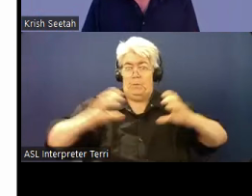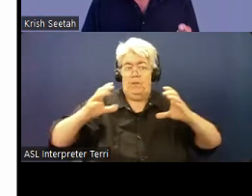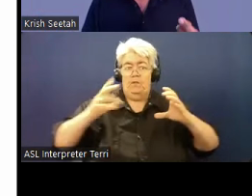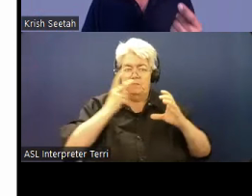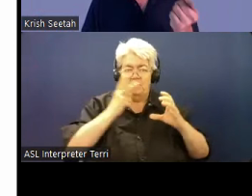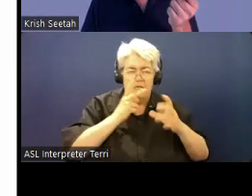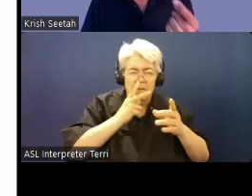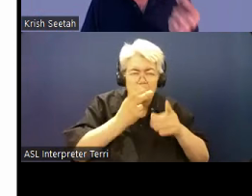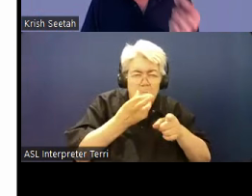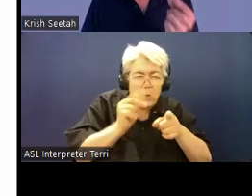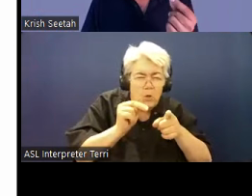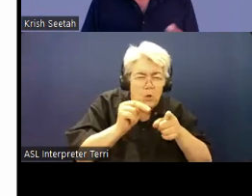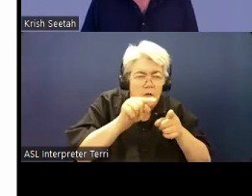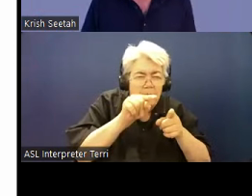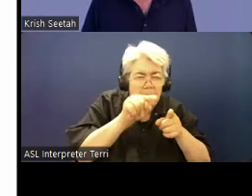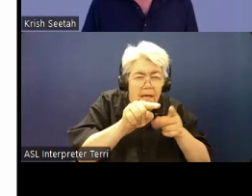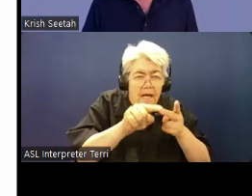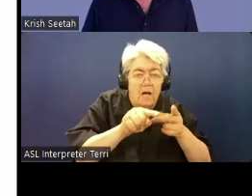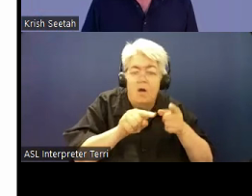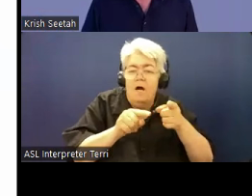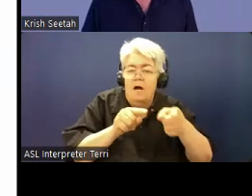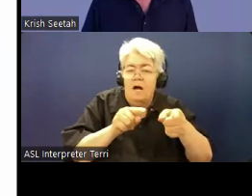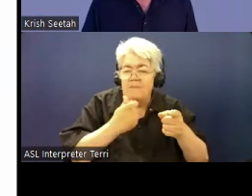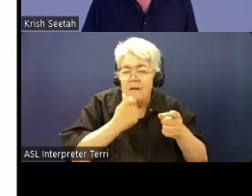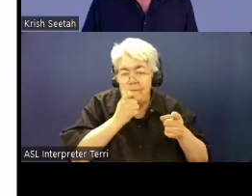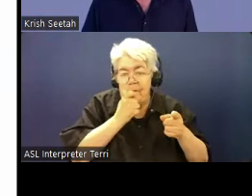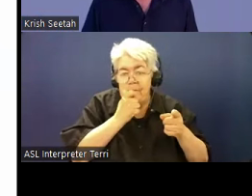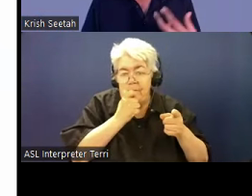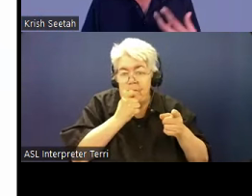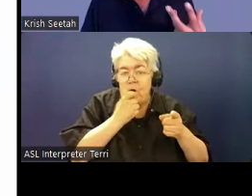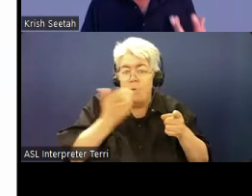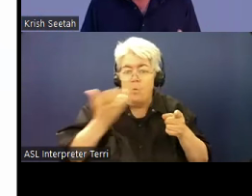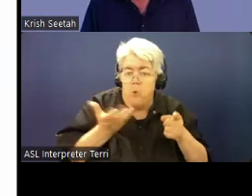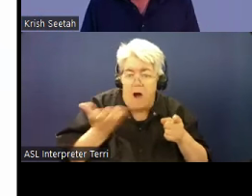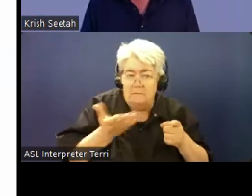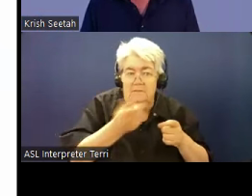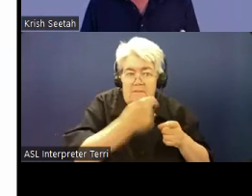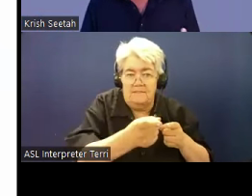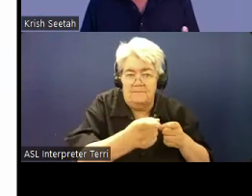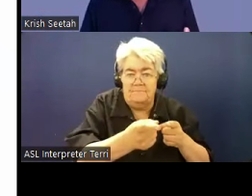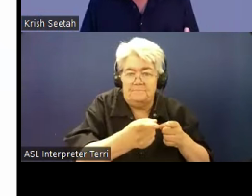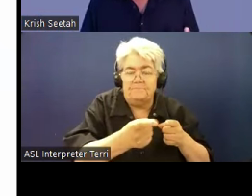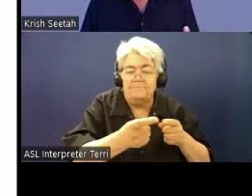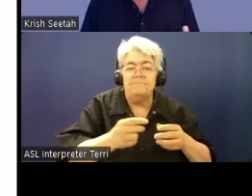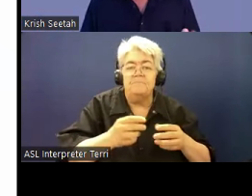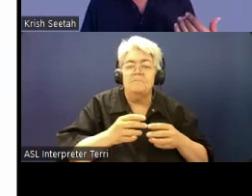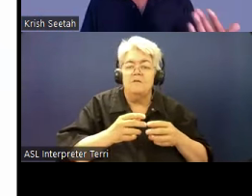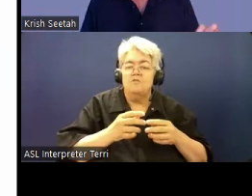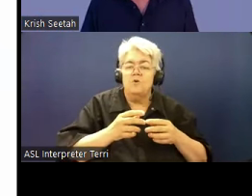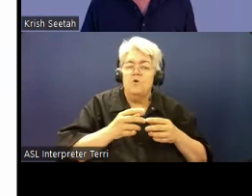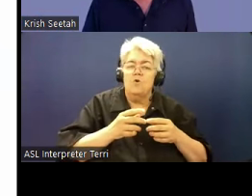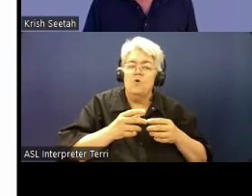residues of what was actually in the pipes themselves. So we undertook this analysis